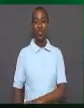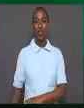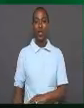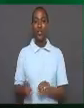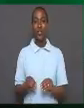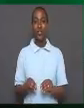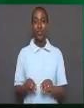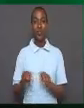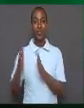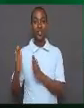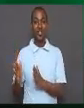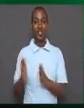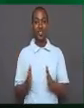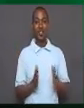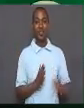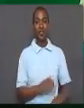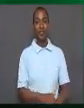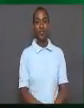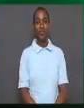Students, let's get ready.